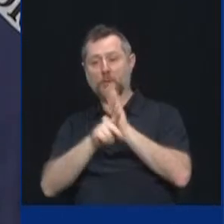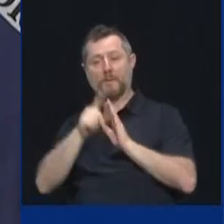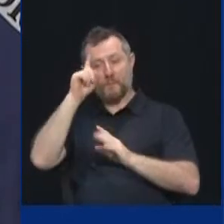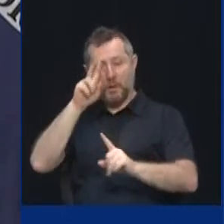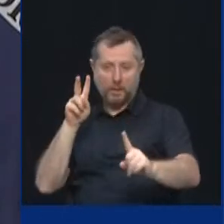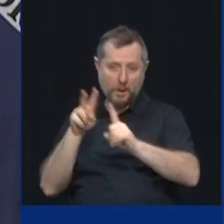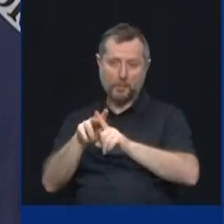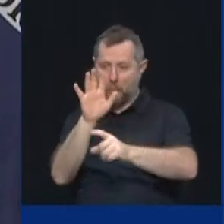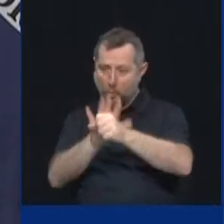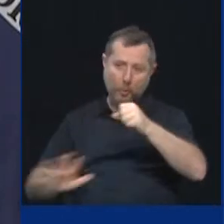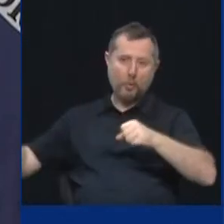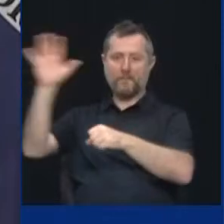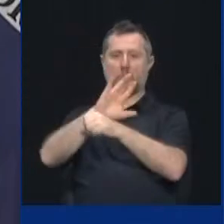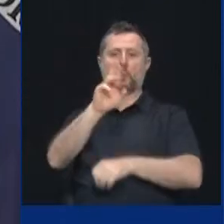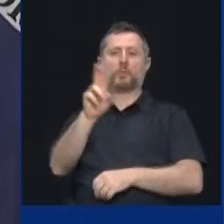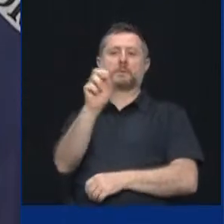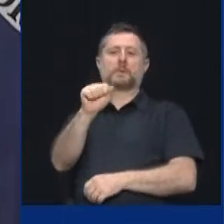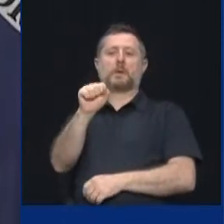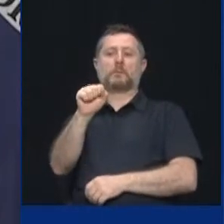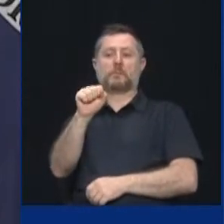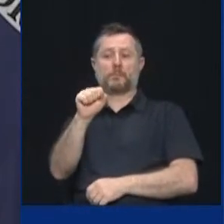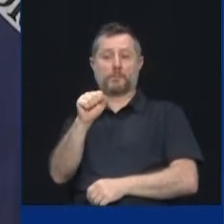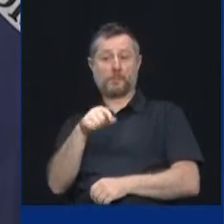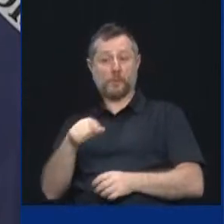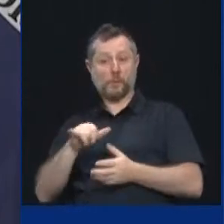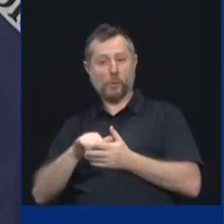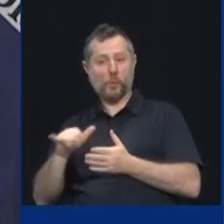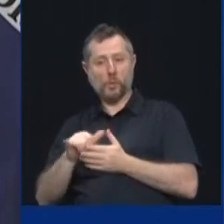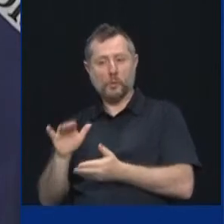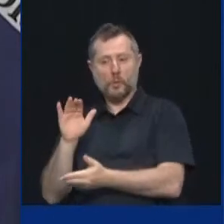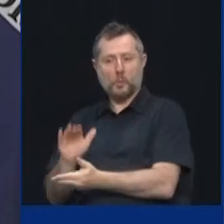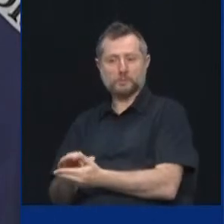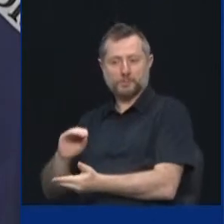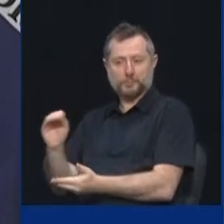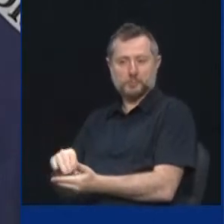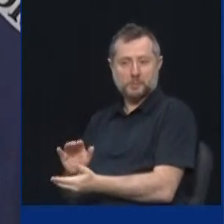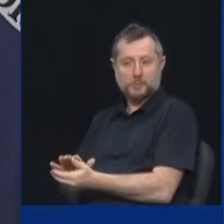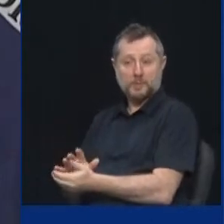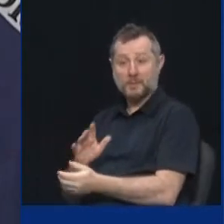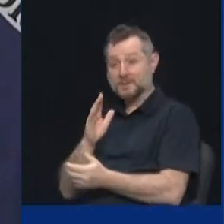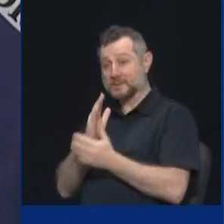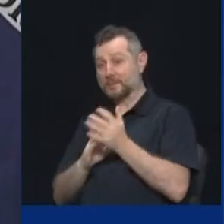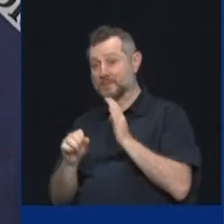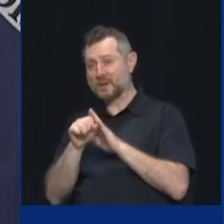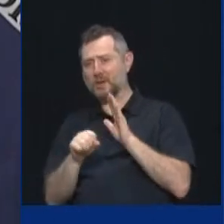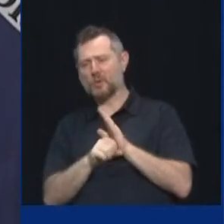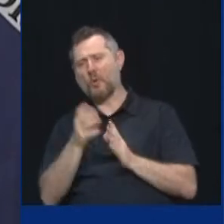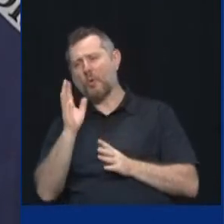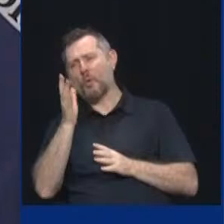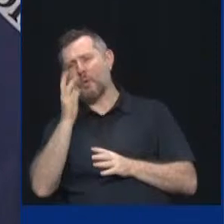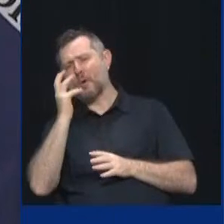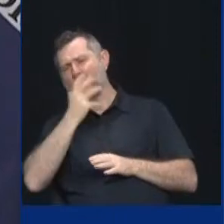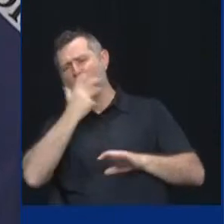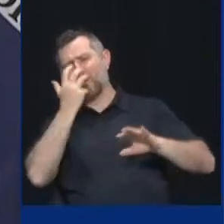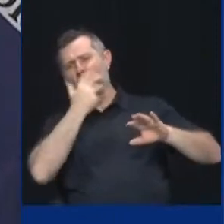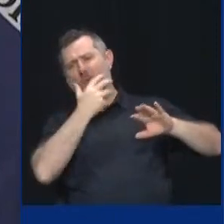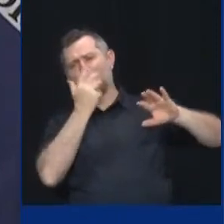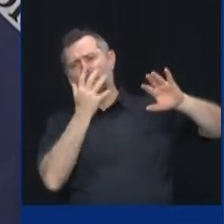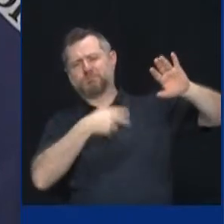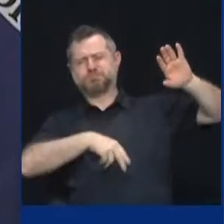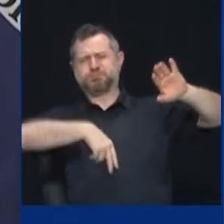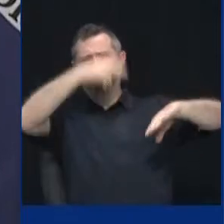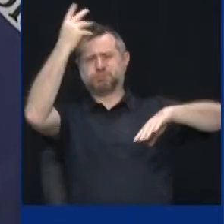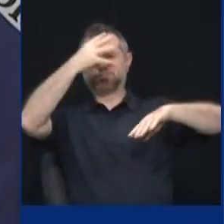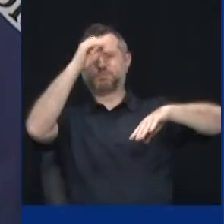you have New York on one end, one of the lowest positivity, and then you have states that have like 4 or 5 times our positivity. They